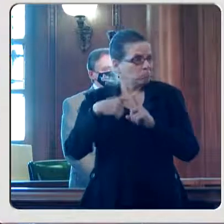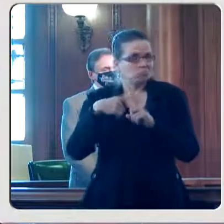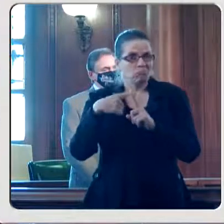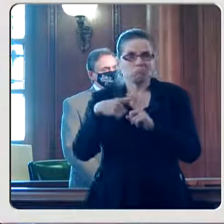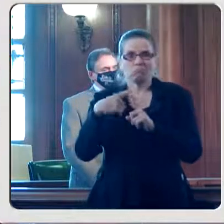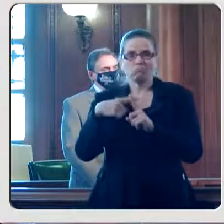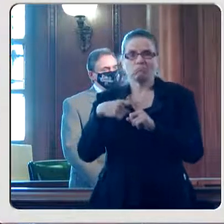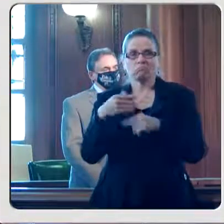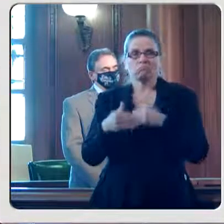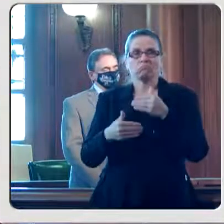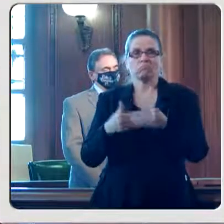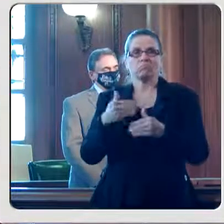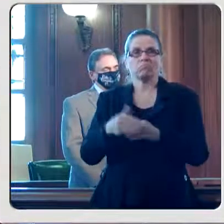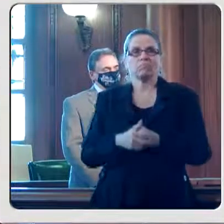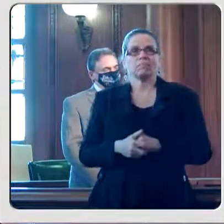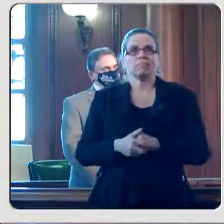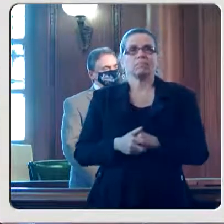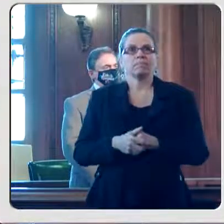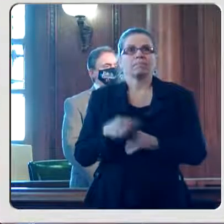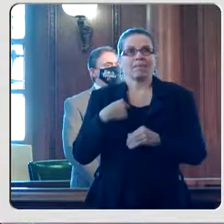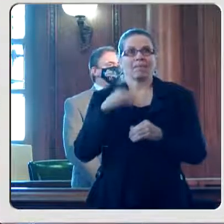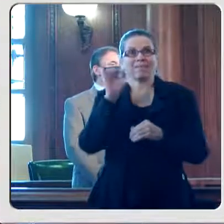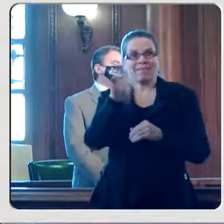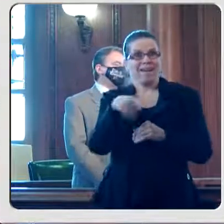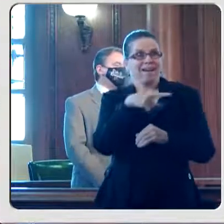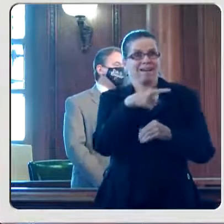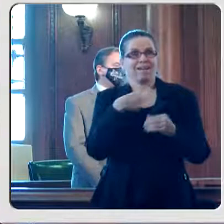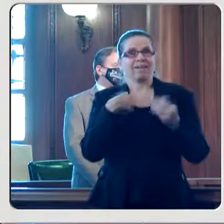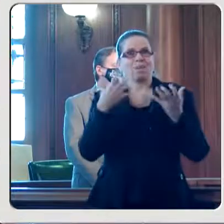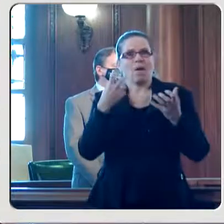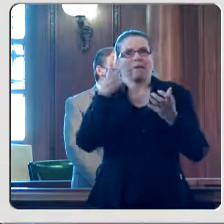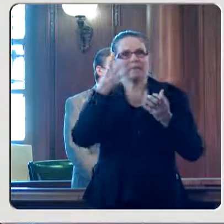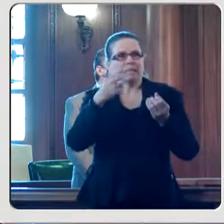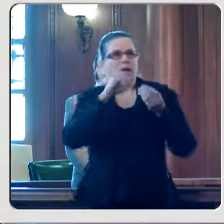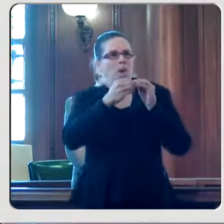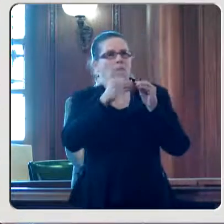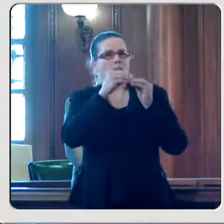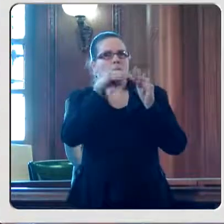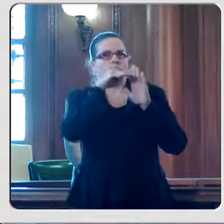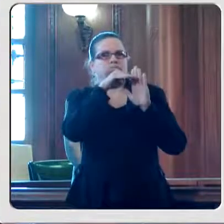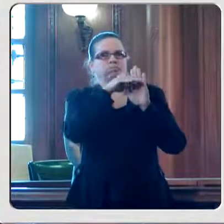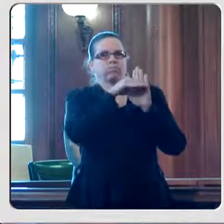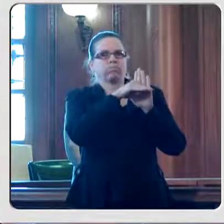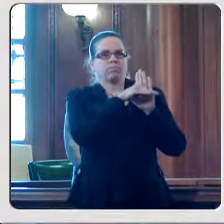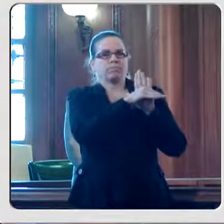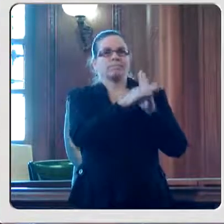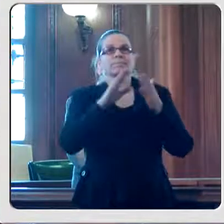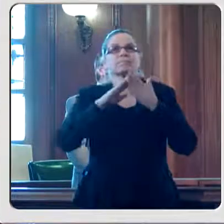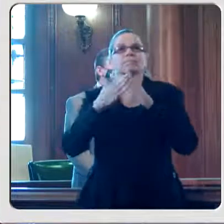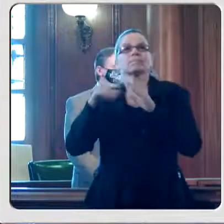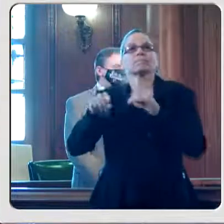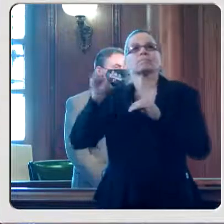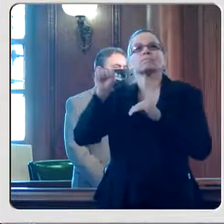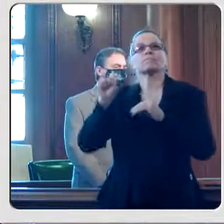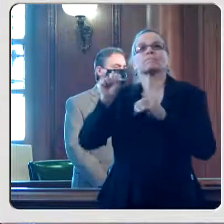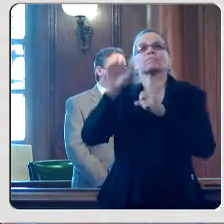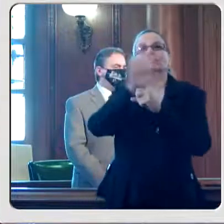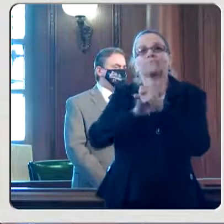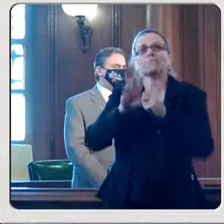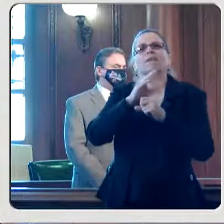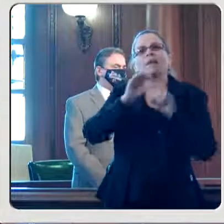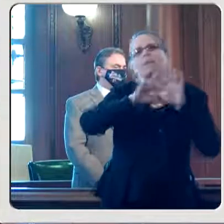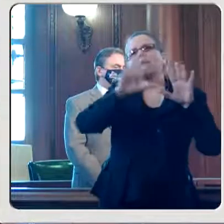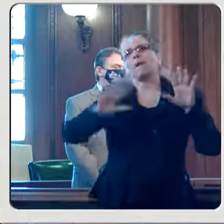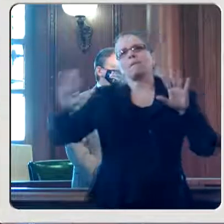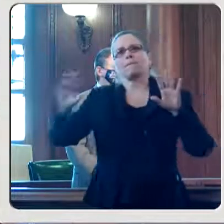to continue to see that kind of progress across the city of Springfield and the Commonwealth of Massachusetts. But